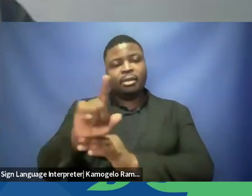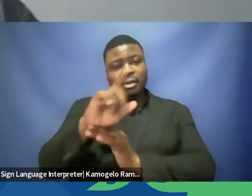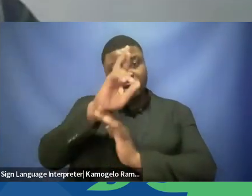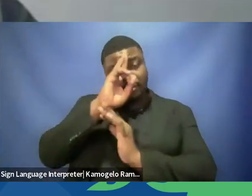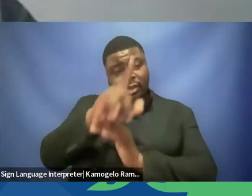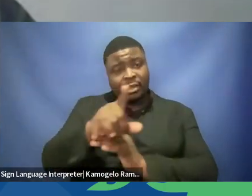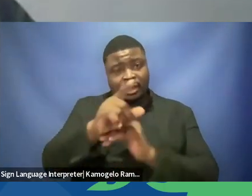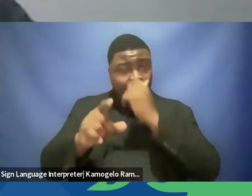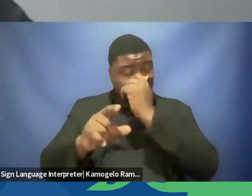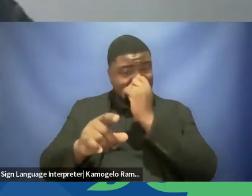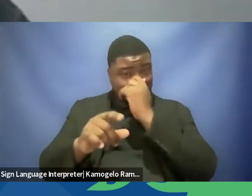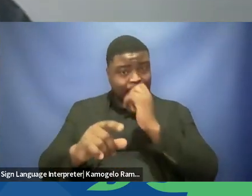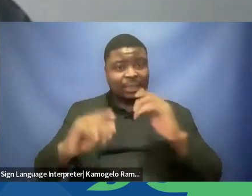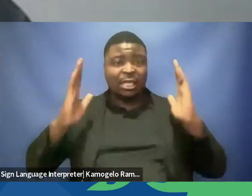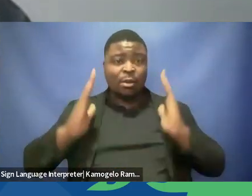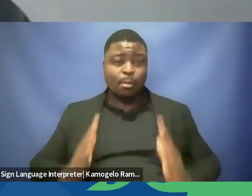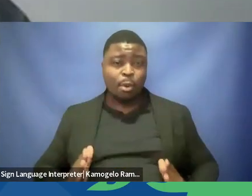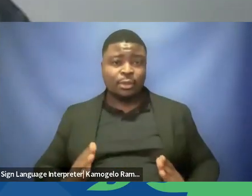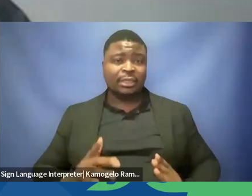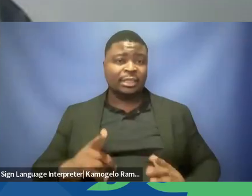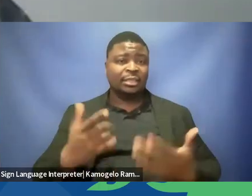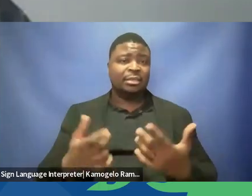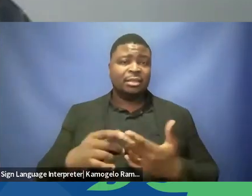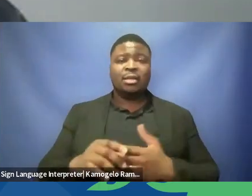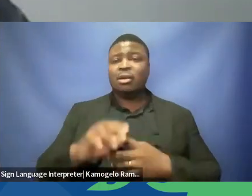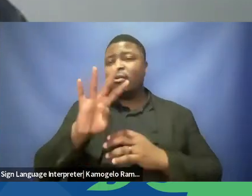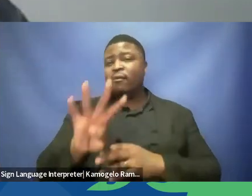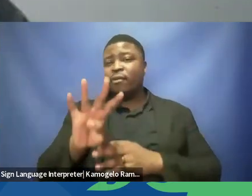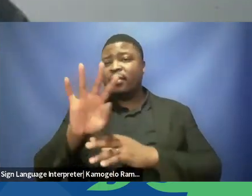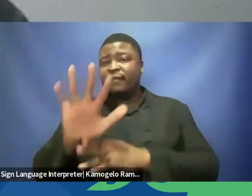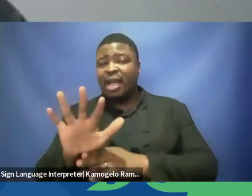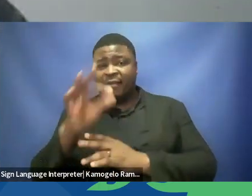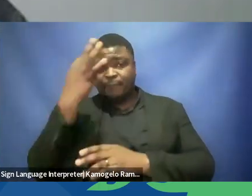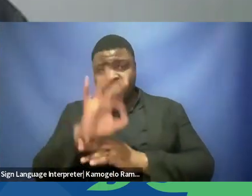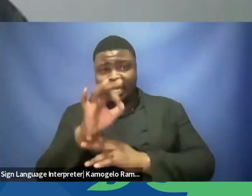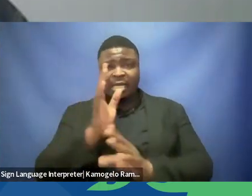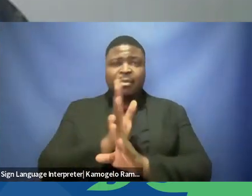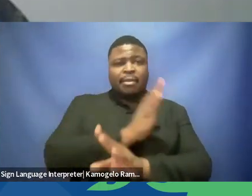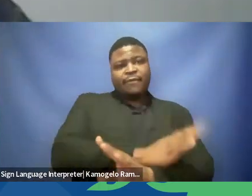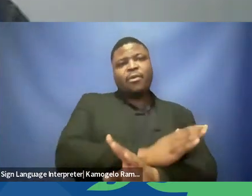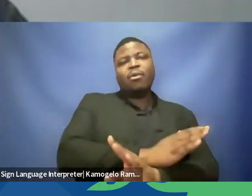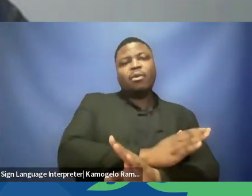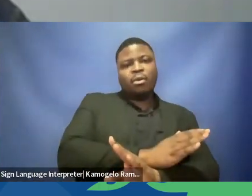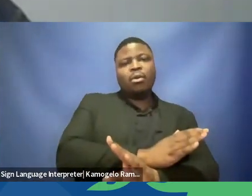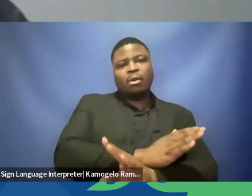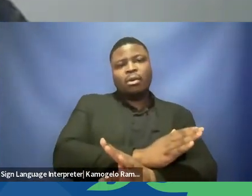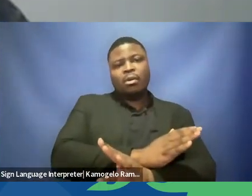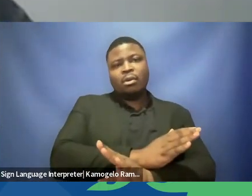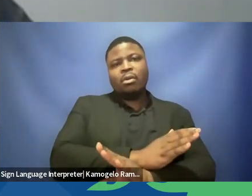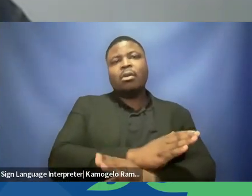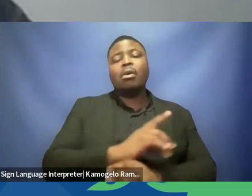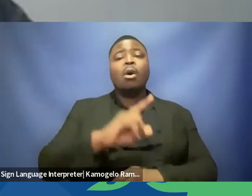body mass, and you've got to take it within a 45-minute period. So you cannot use it less than 45 minutes because you'll risk